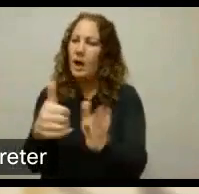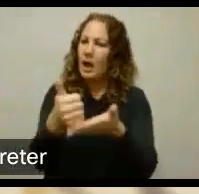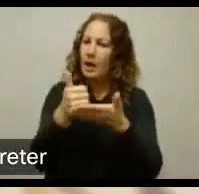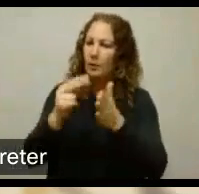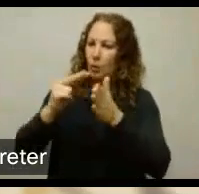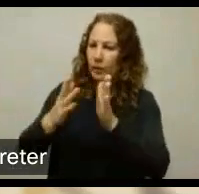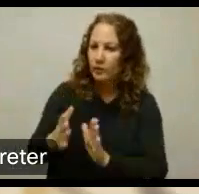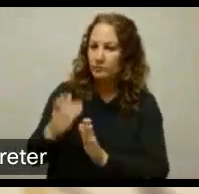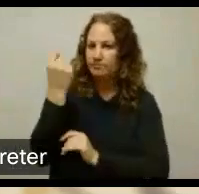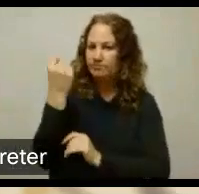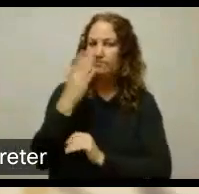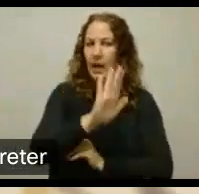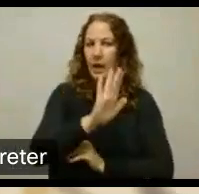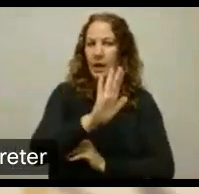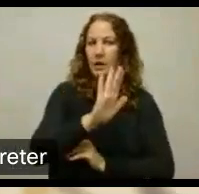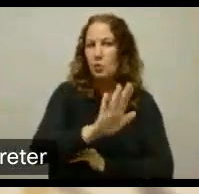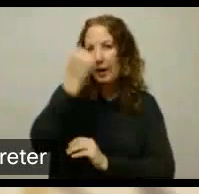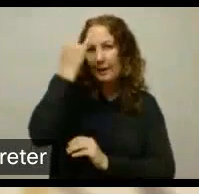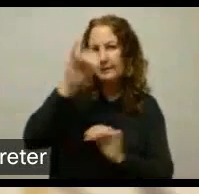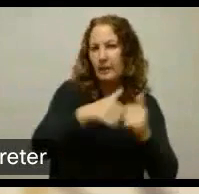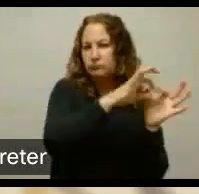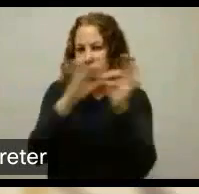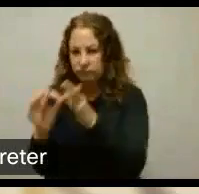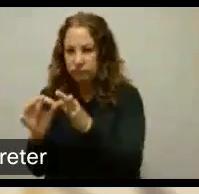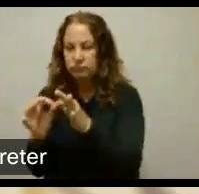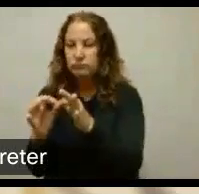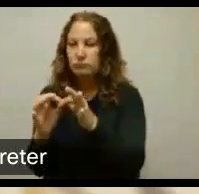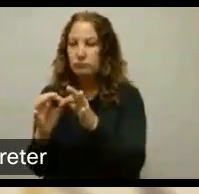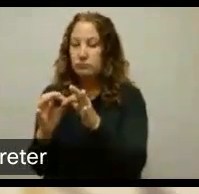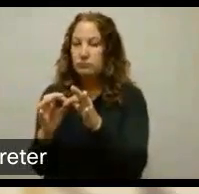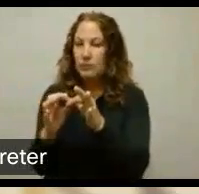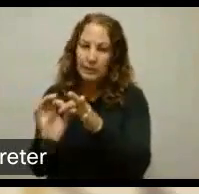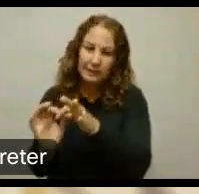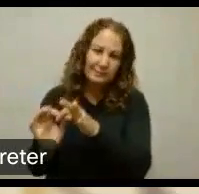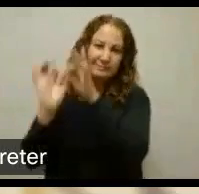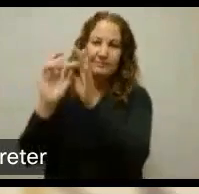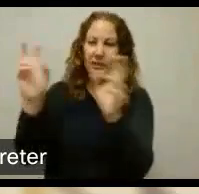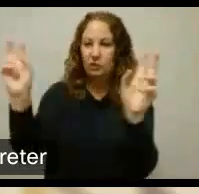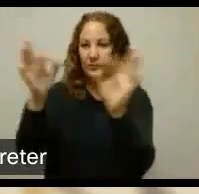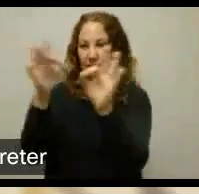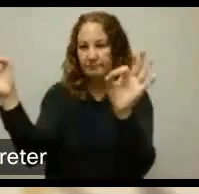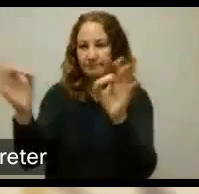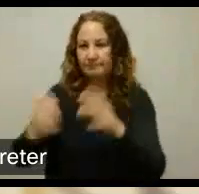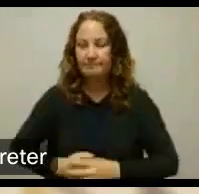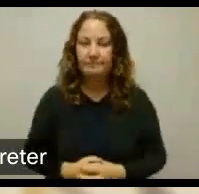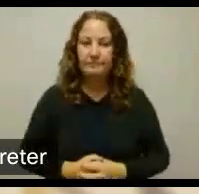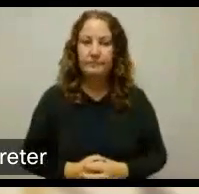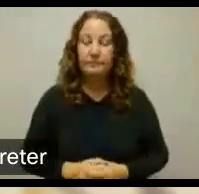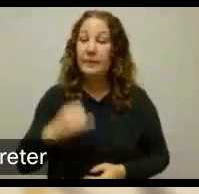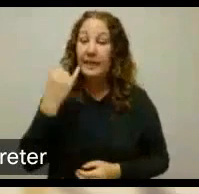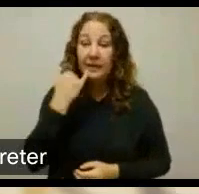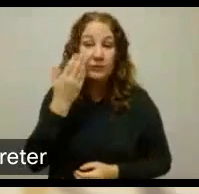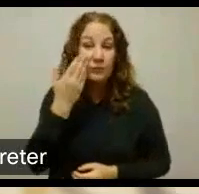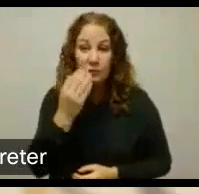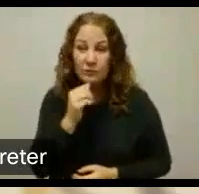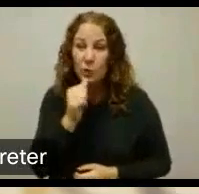see how your ideas connect and how they ultimately connect with your topic sentence. If you do not